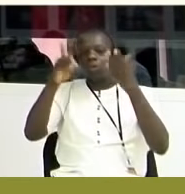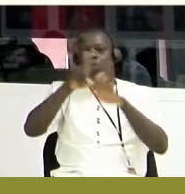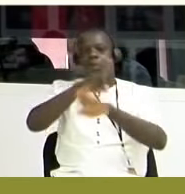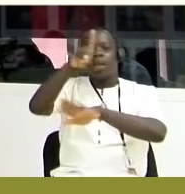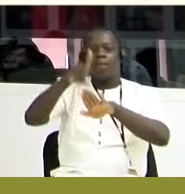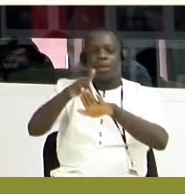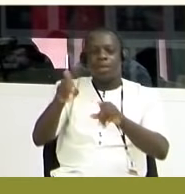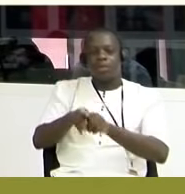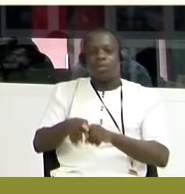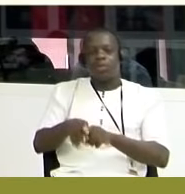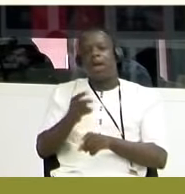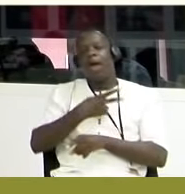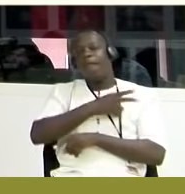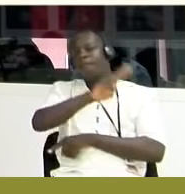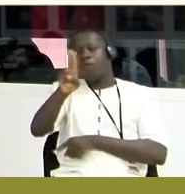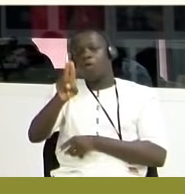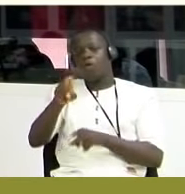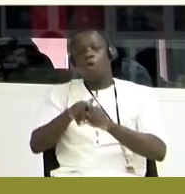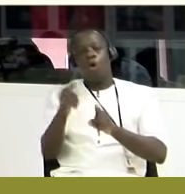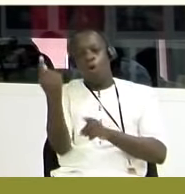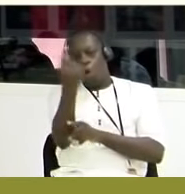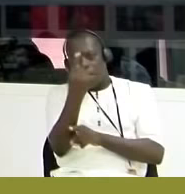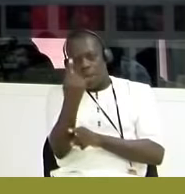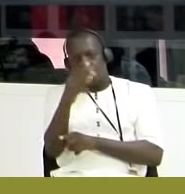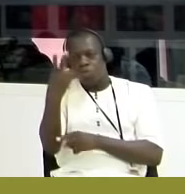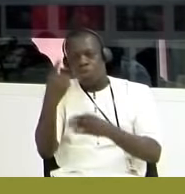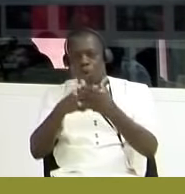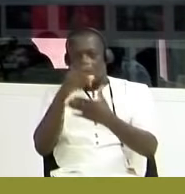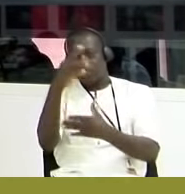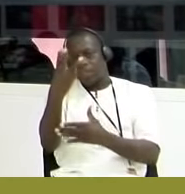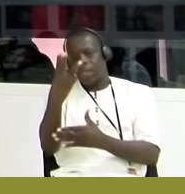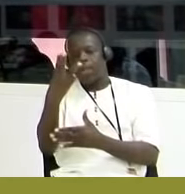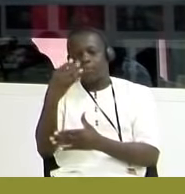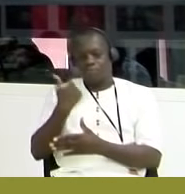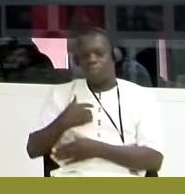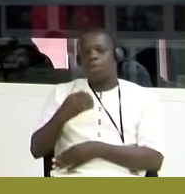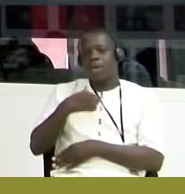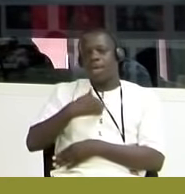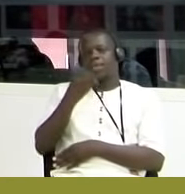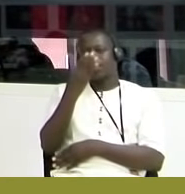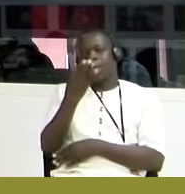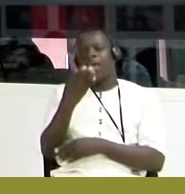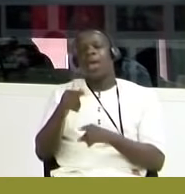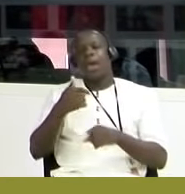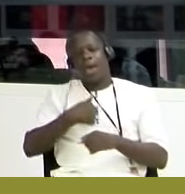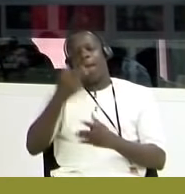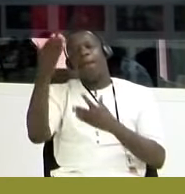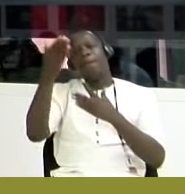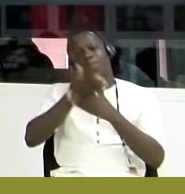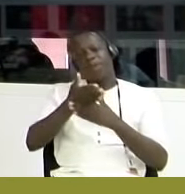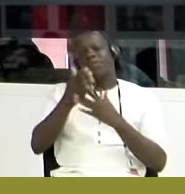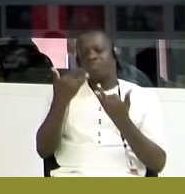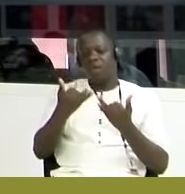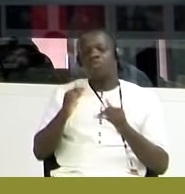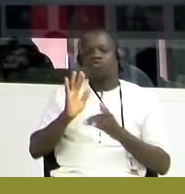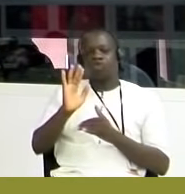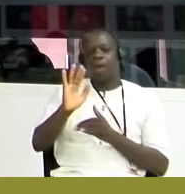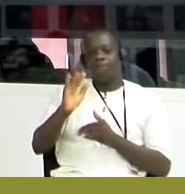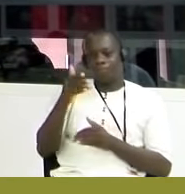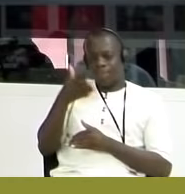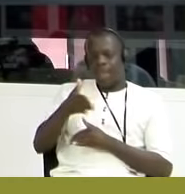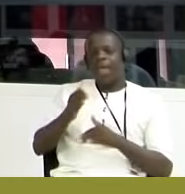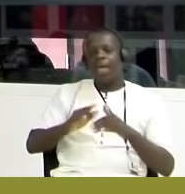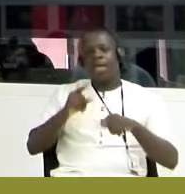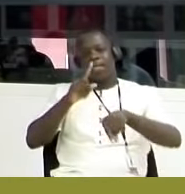And I believe we should end it there because it's time for the break, but we will continue when we come back from a 30-minute